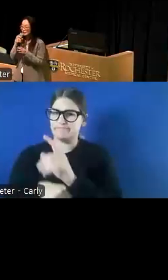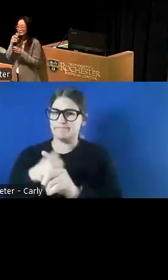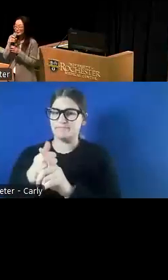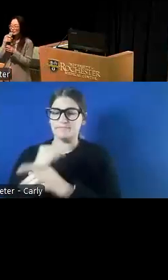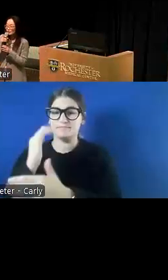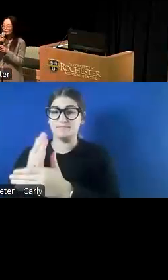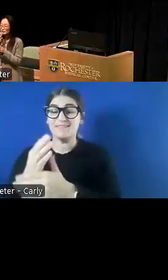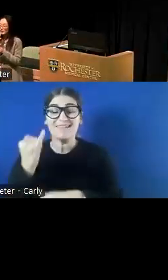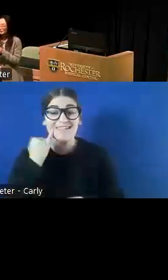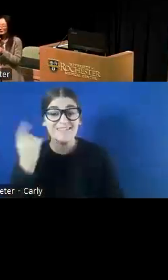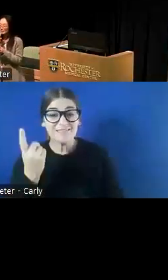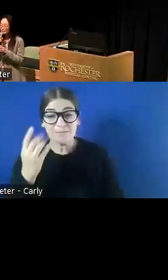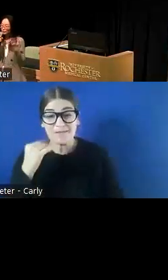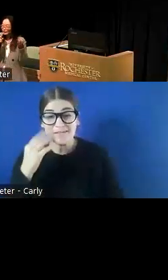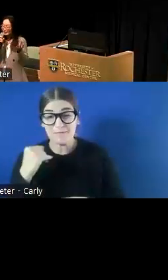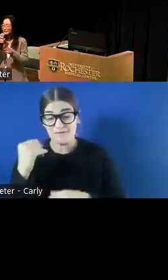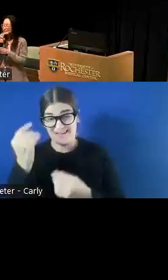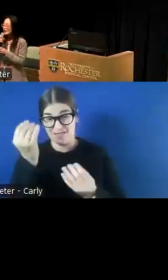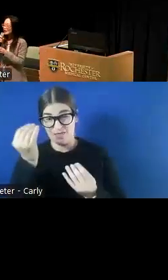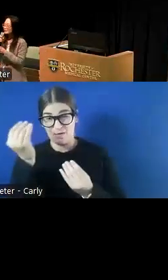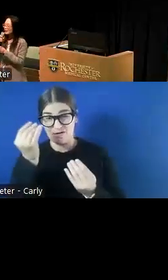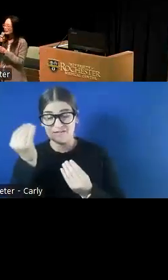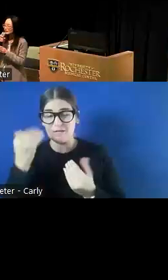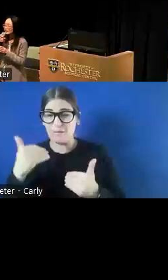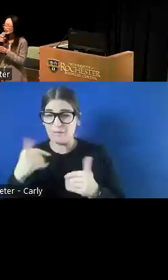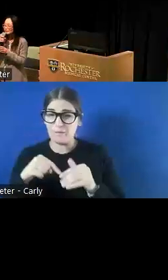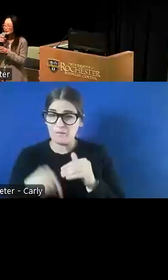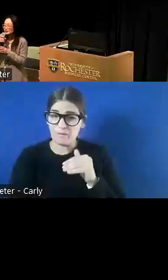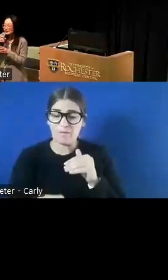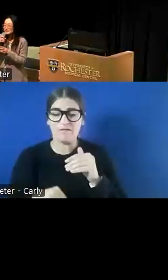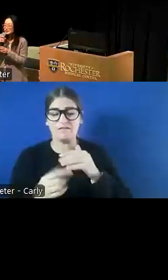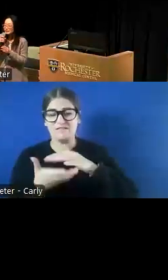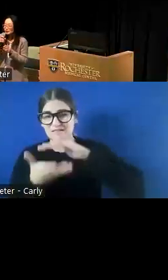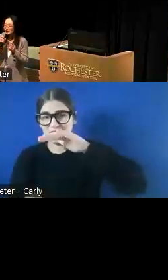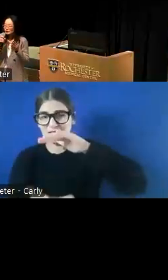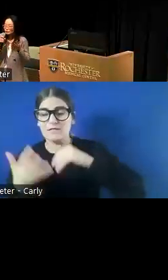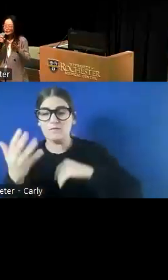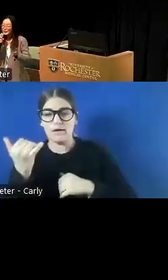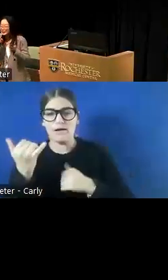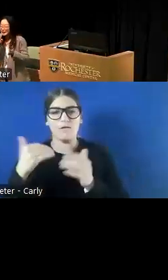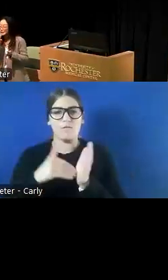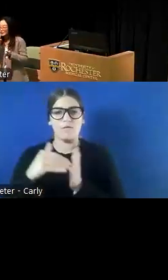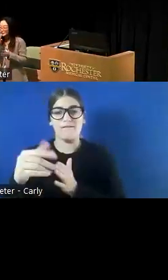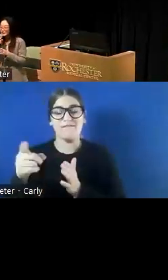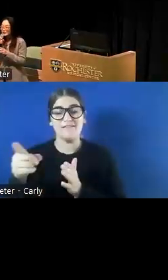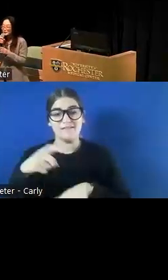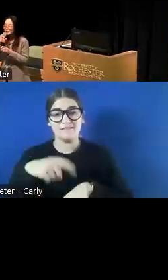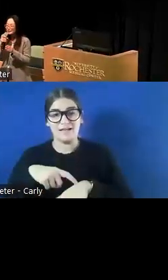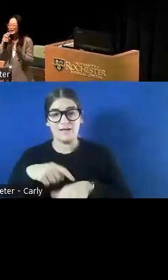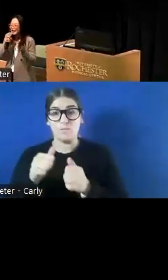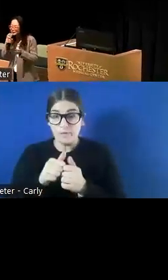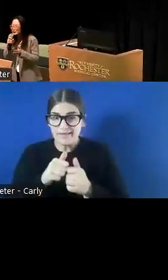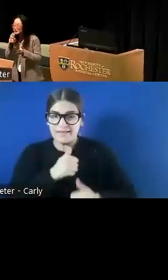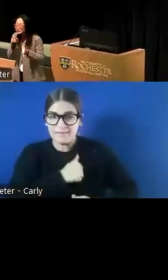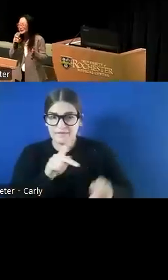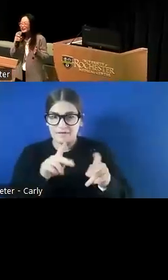has suicidal thoughts and attempts, because many times they're spending time with the service members and